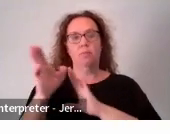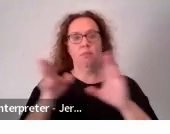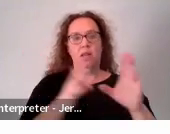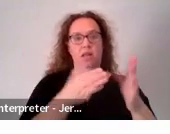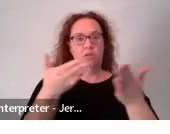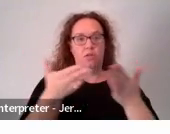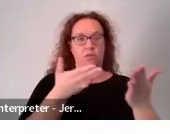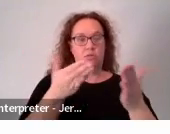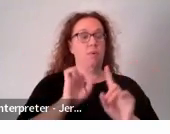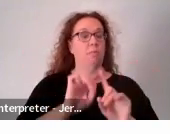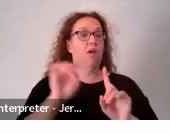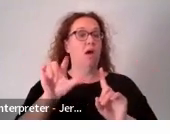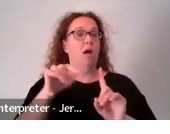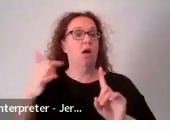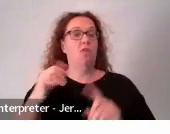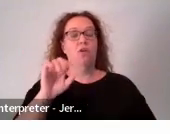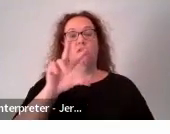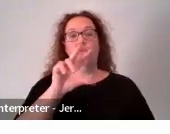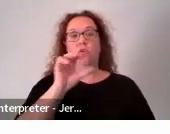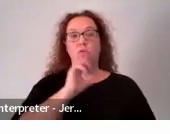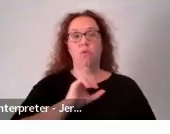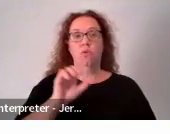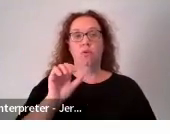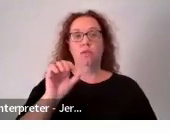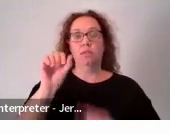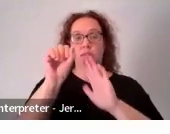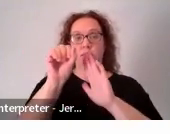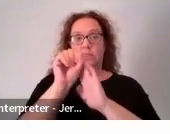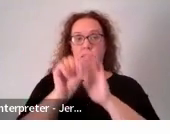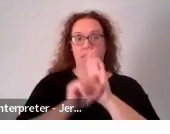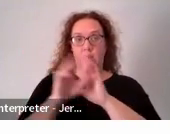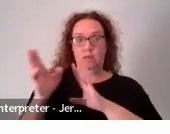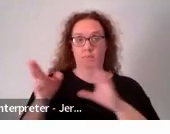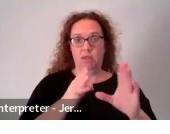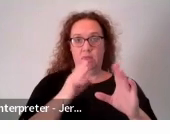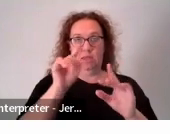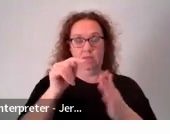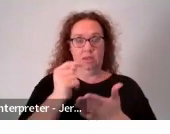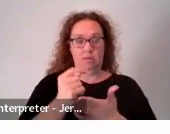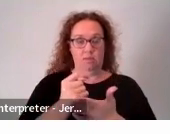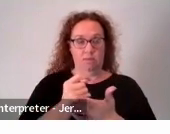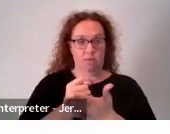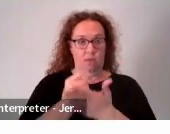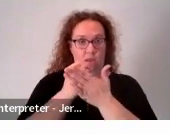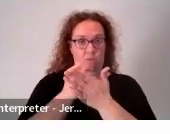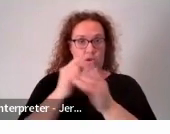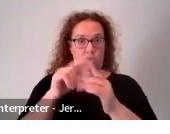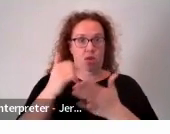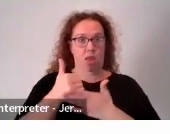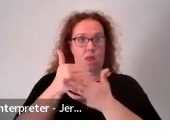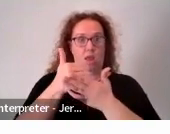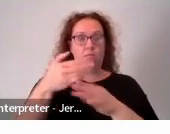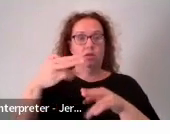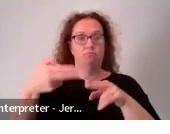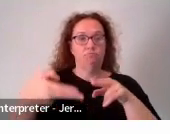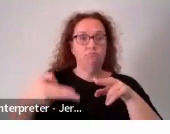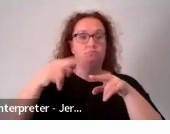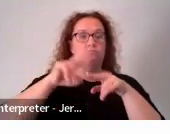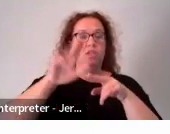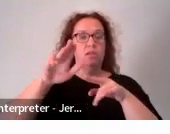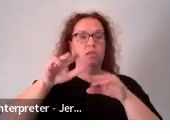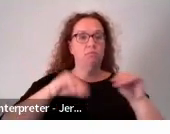a 30-year-old CSW participant who needs habilitative physical therapy to help increase their mobility